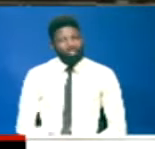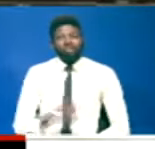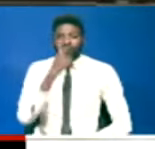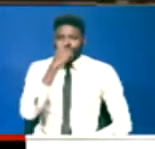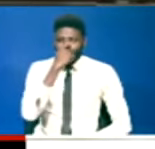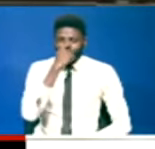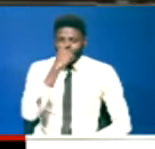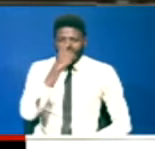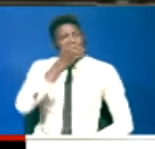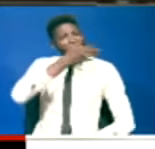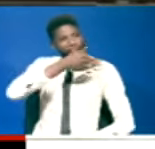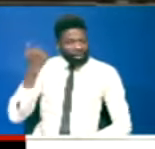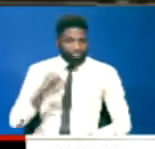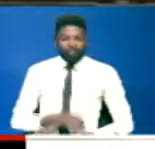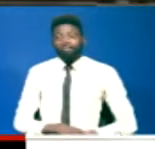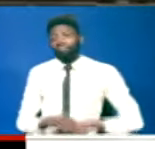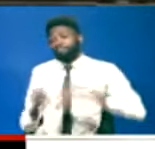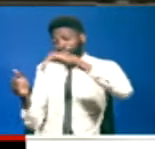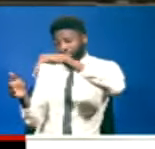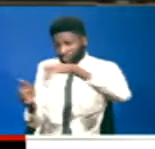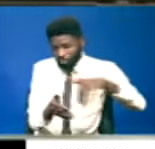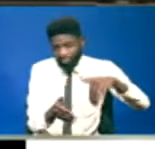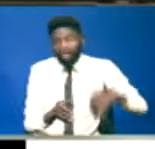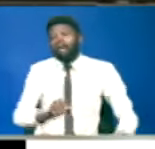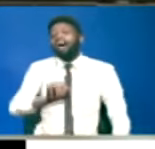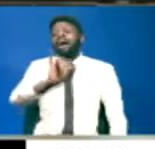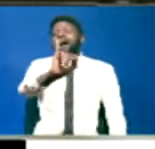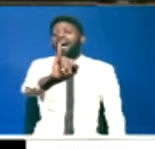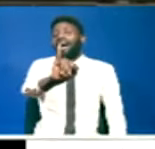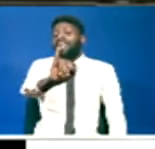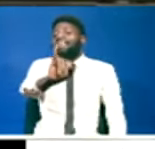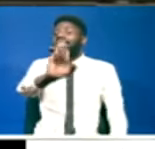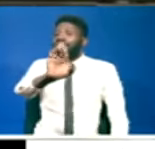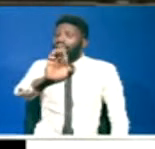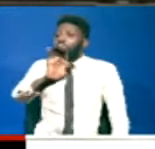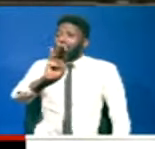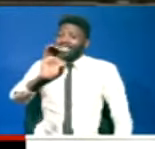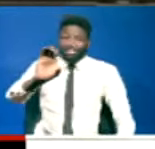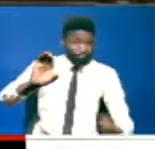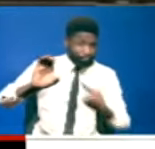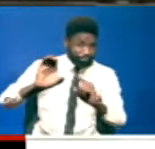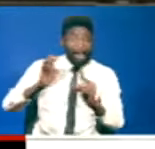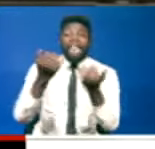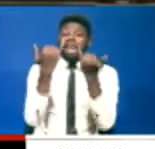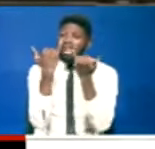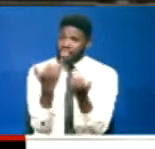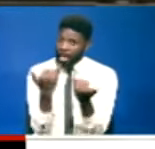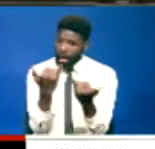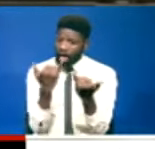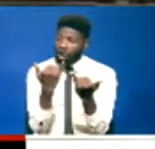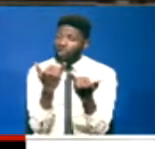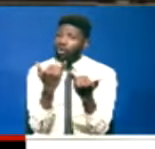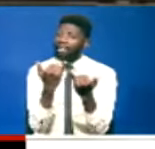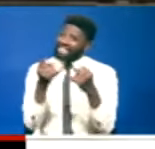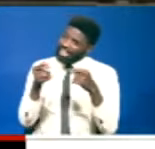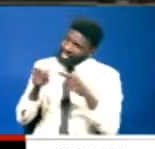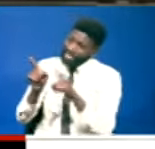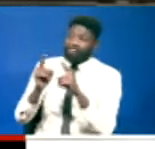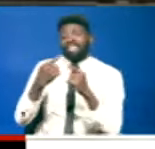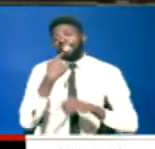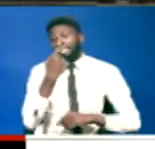The Independent Electoral and Boundaries Commission now warns that it might be forced